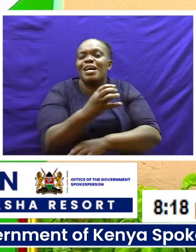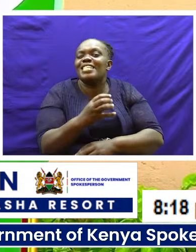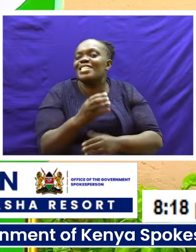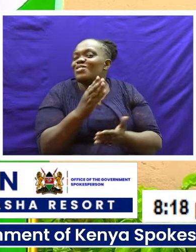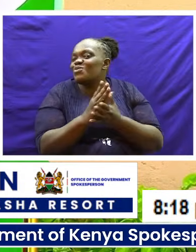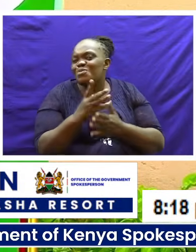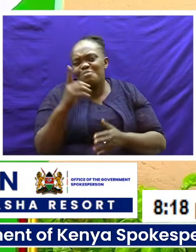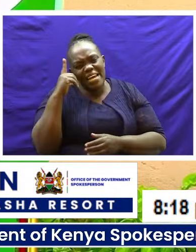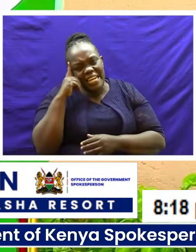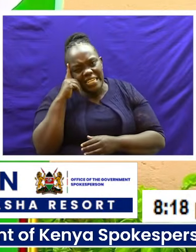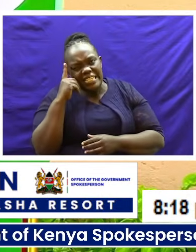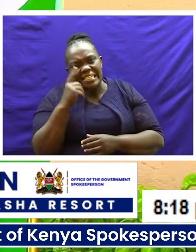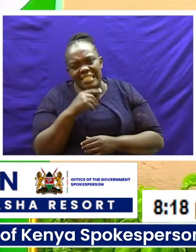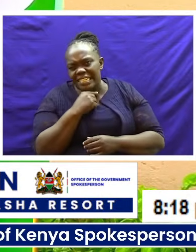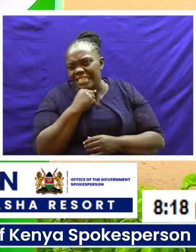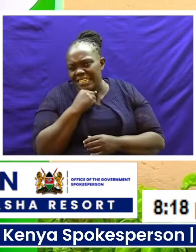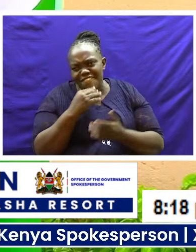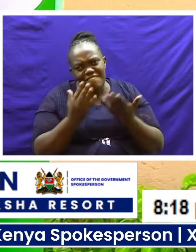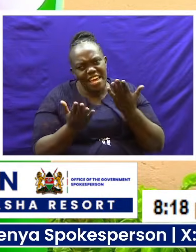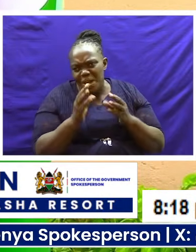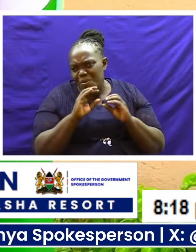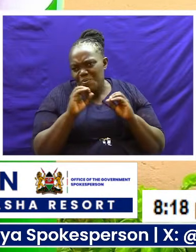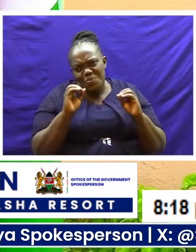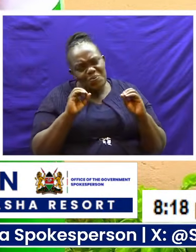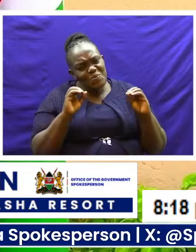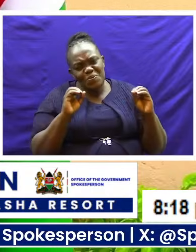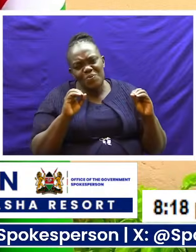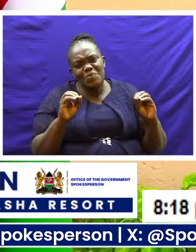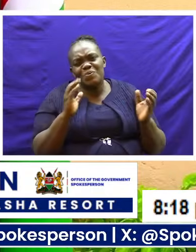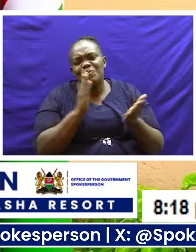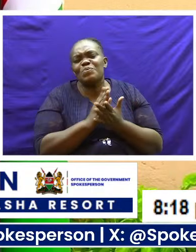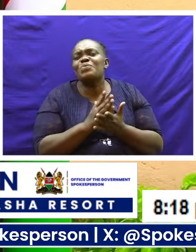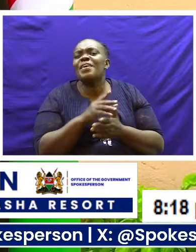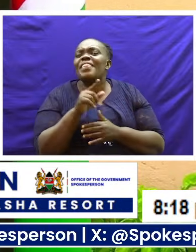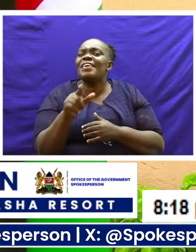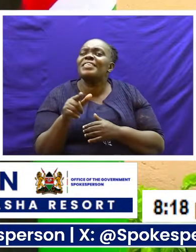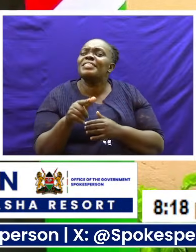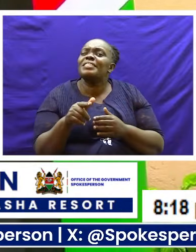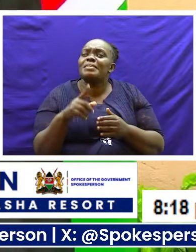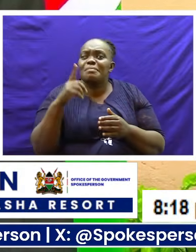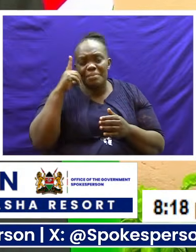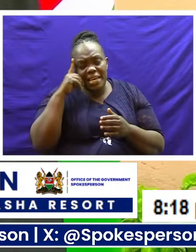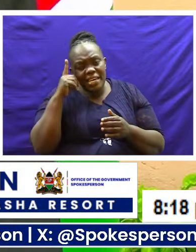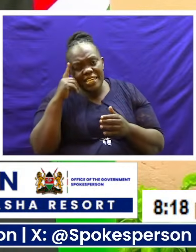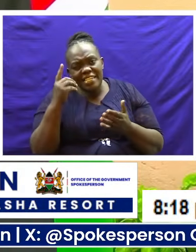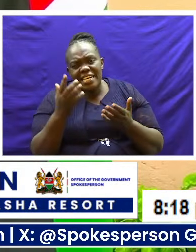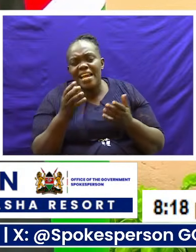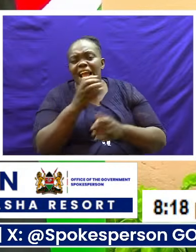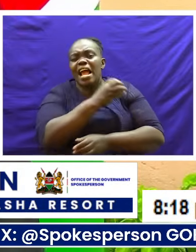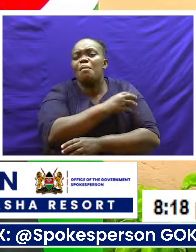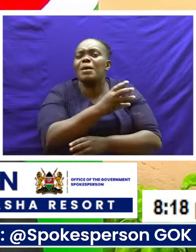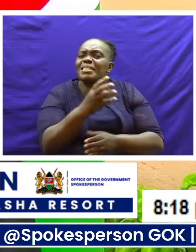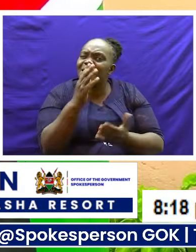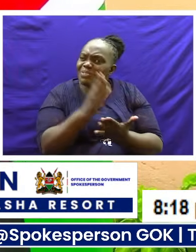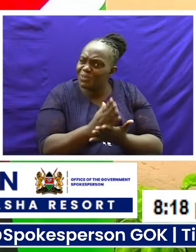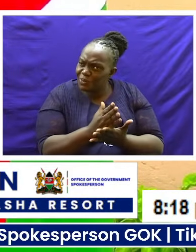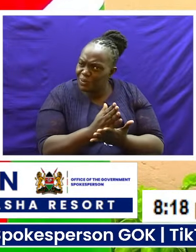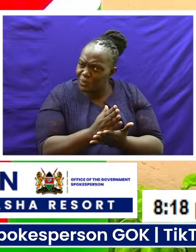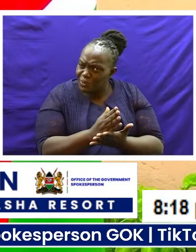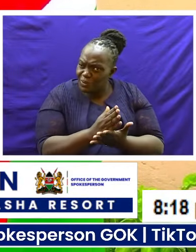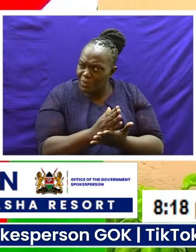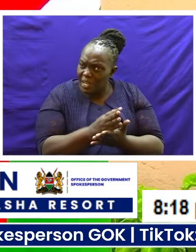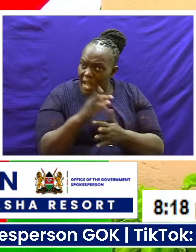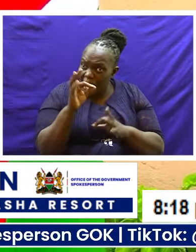Yeah, I think that's not fair, isn't it? It's not you fair, but that that to university based on the bed. yes. Yeah. So if